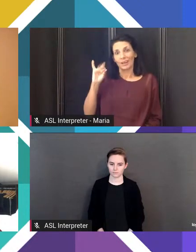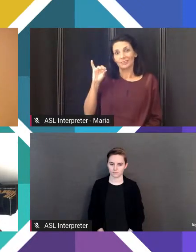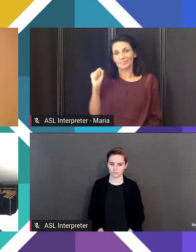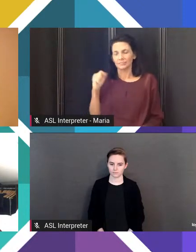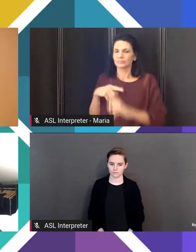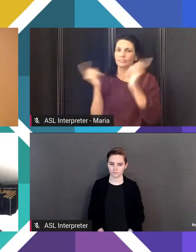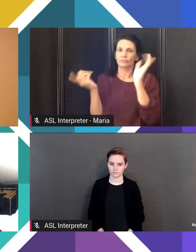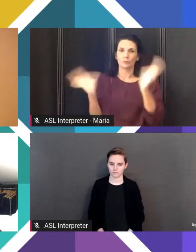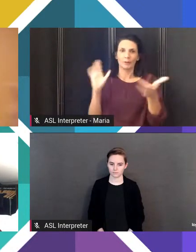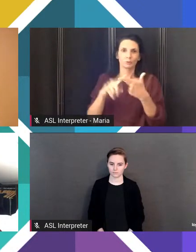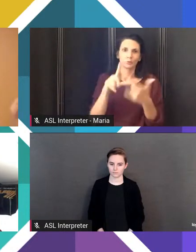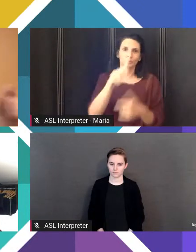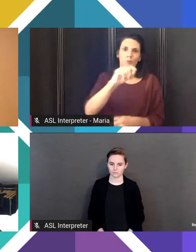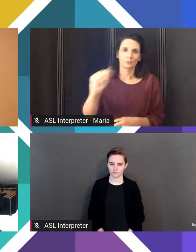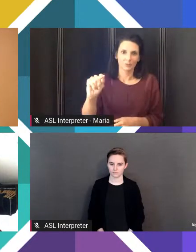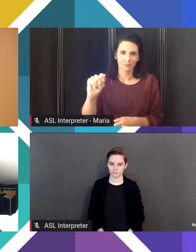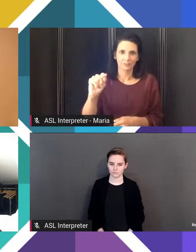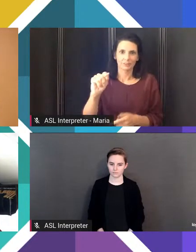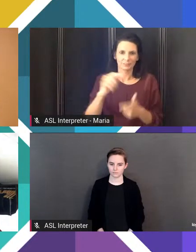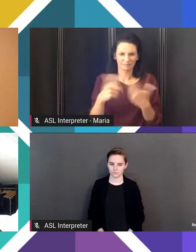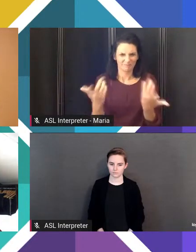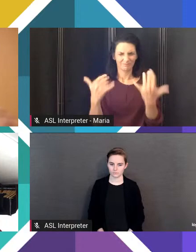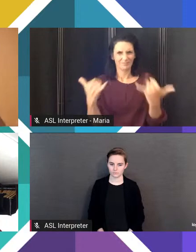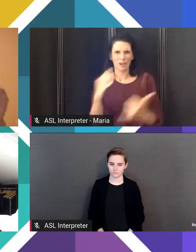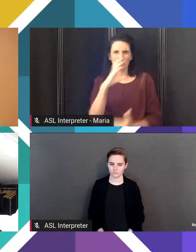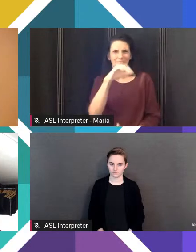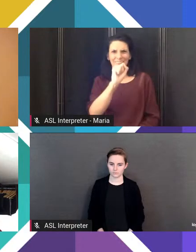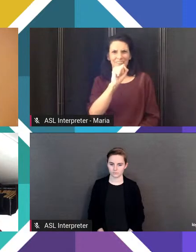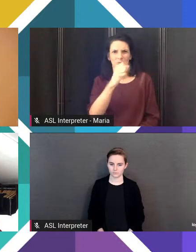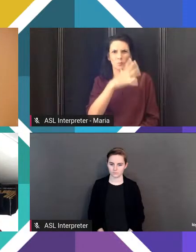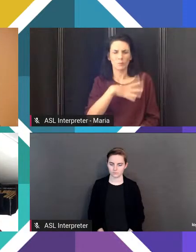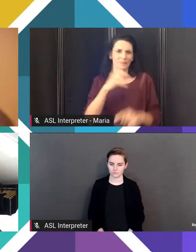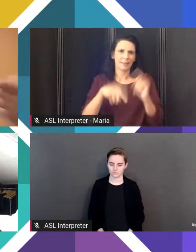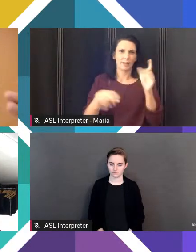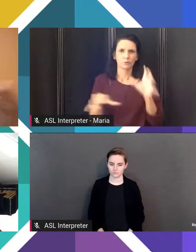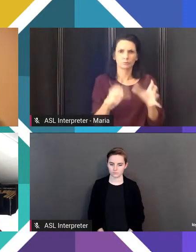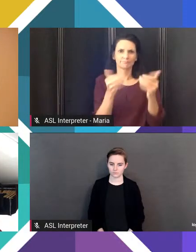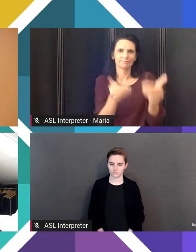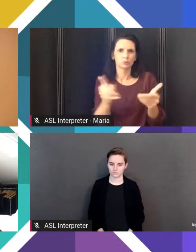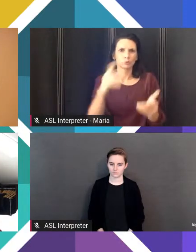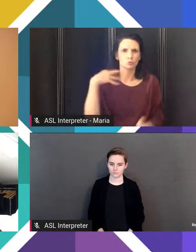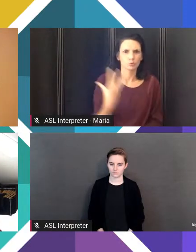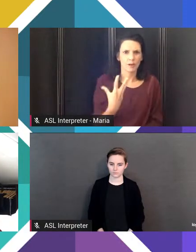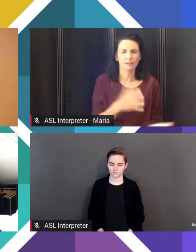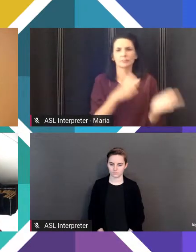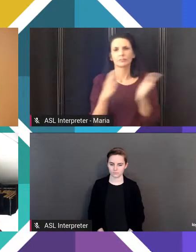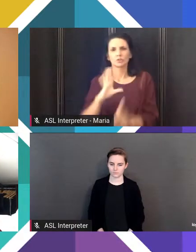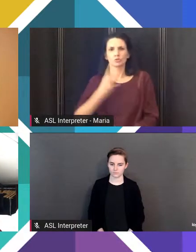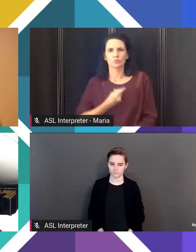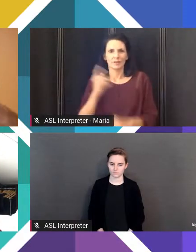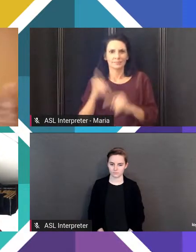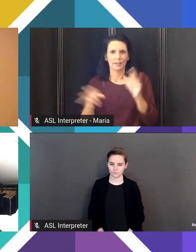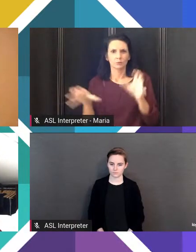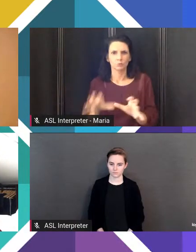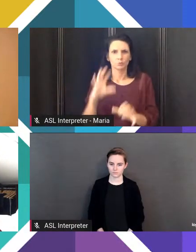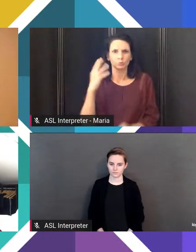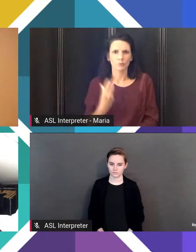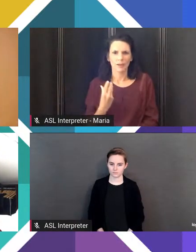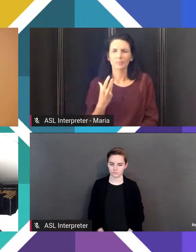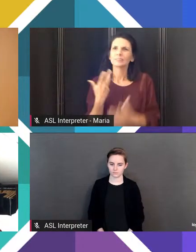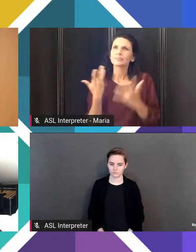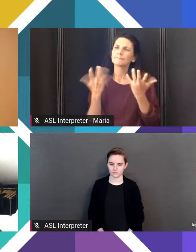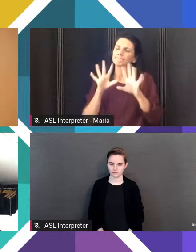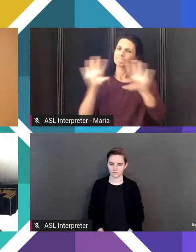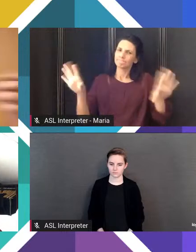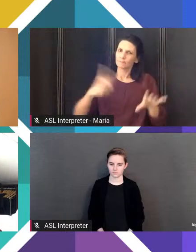2020, that's saying cis women can't do drag, trans people can't do drag, and all this other stuff. And I feel like it's us as a responsibility to be like, no, that's